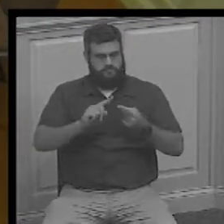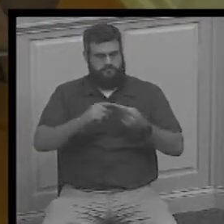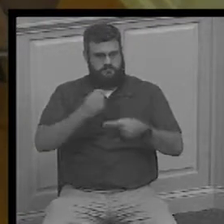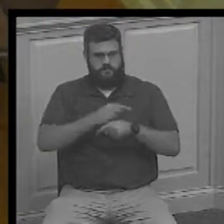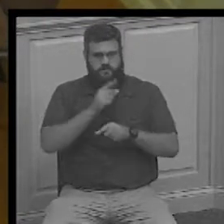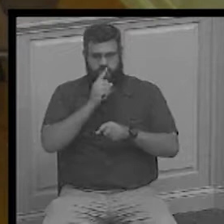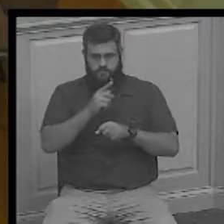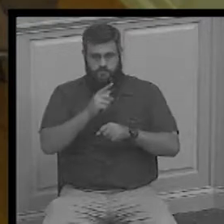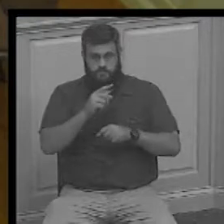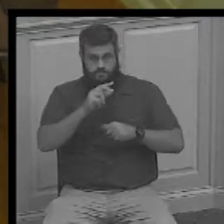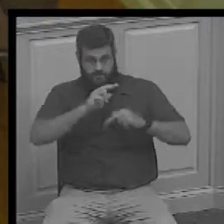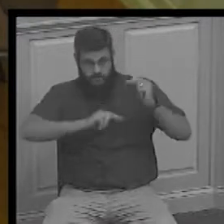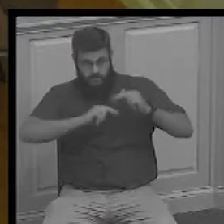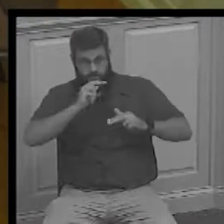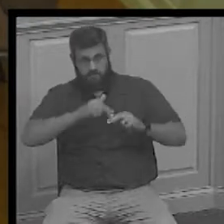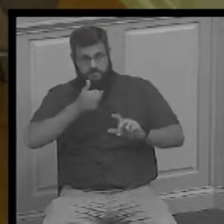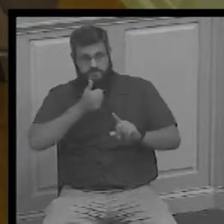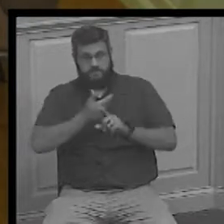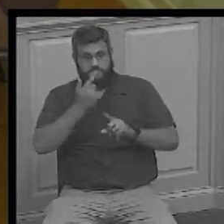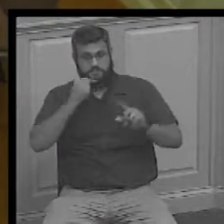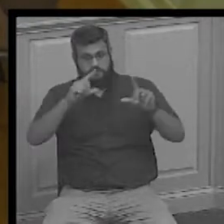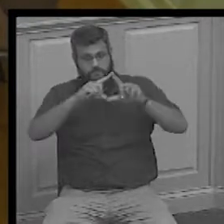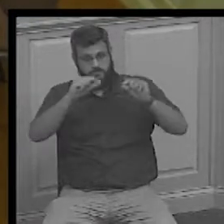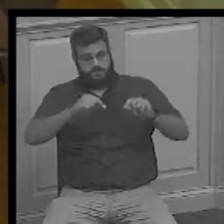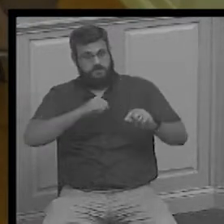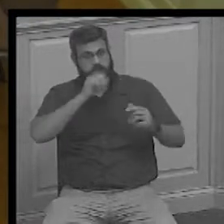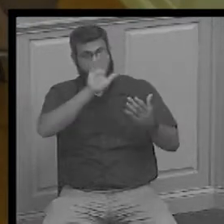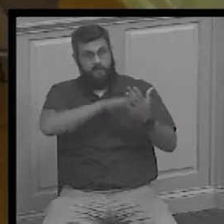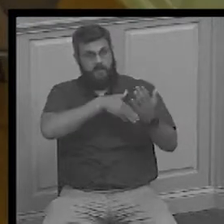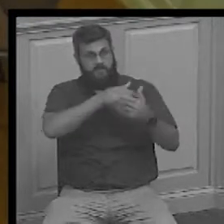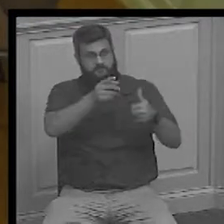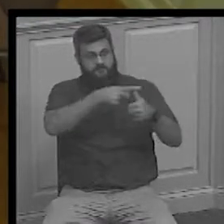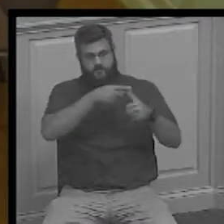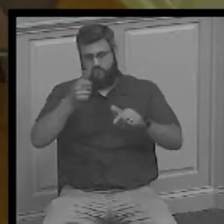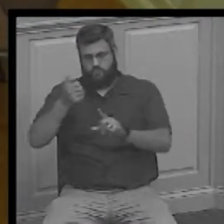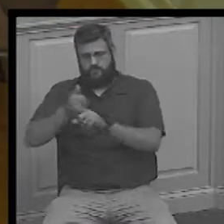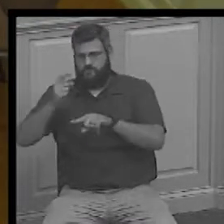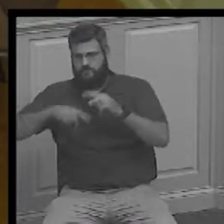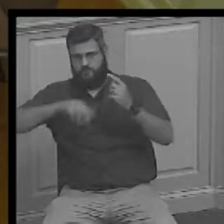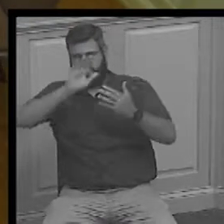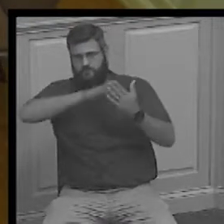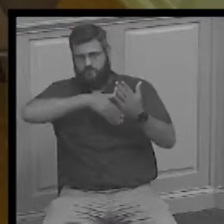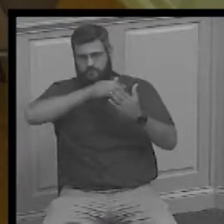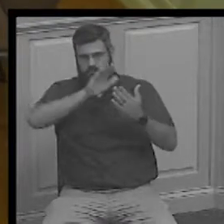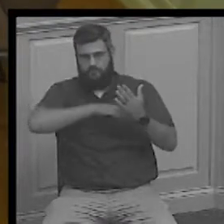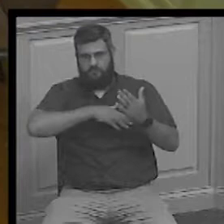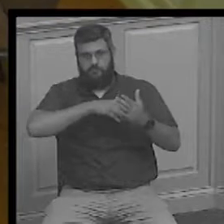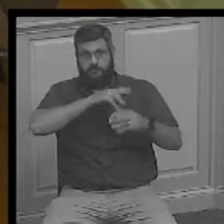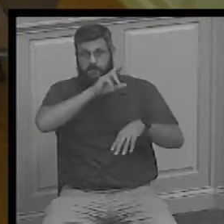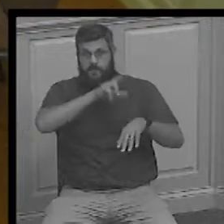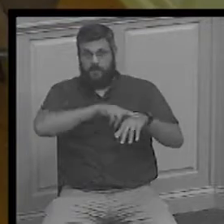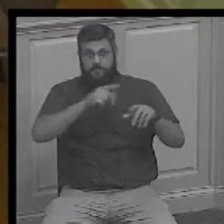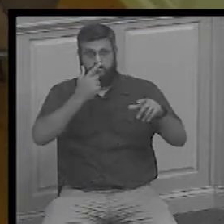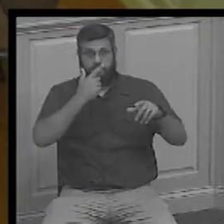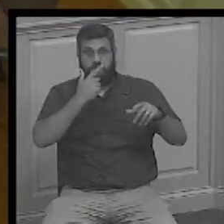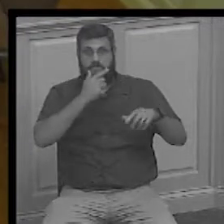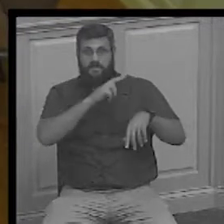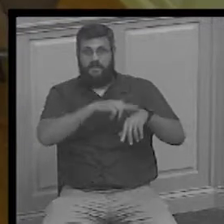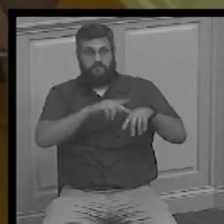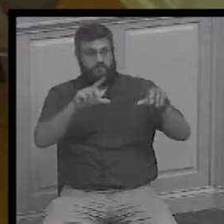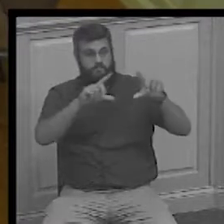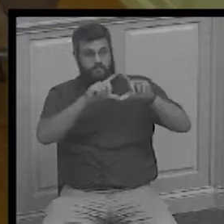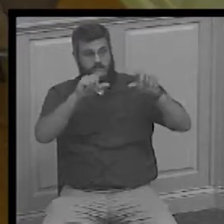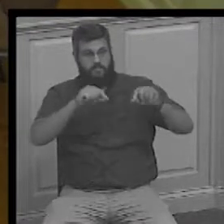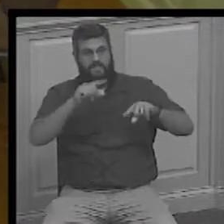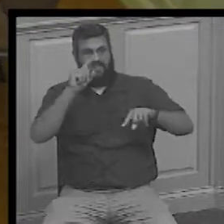the building is brick and is not painted, you cannot paint it. So any building that's already natural brick cannot have a mural